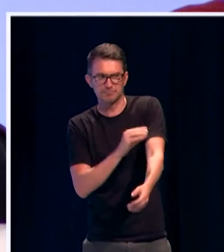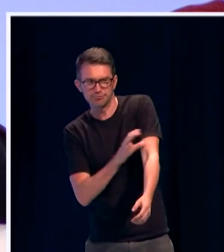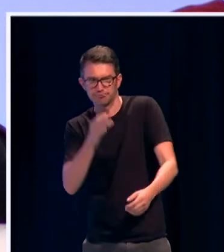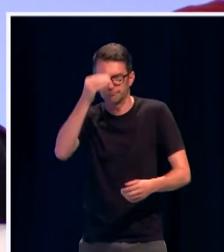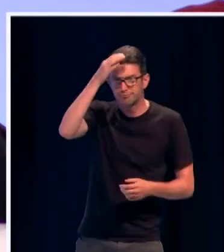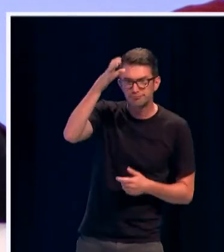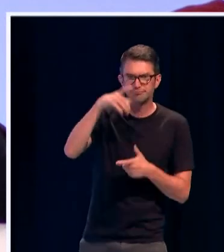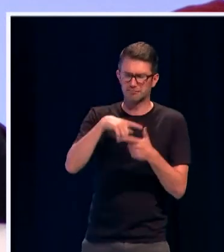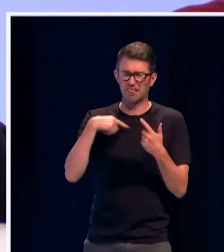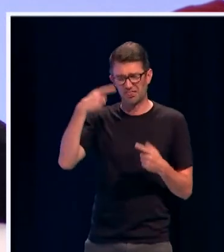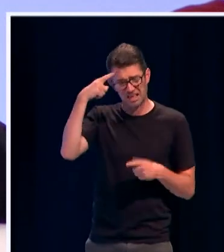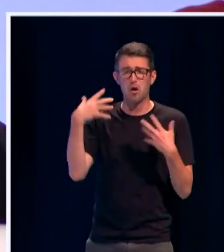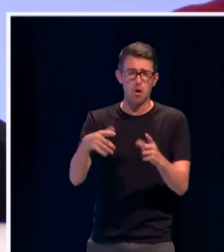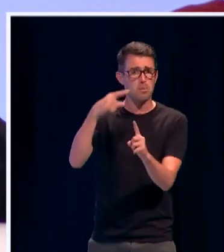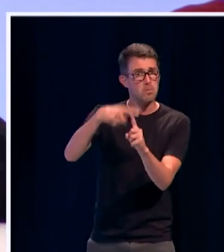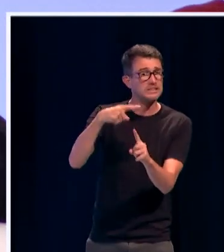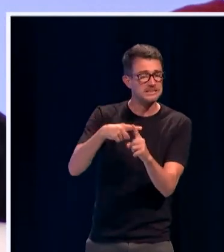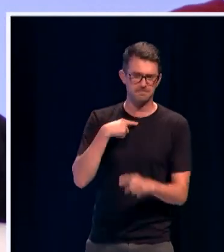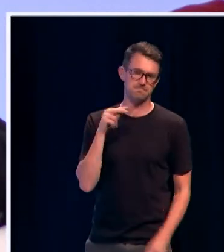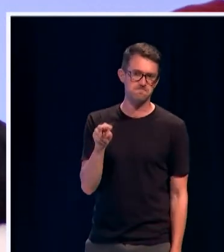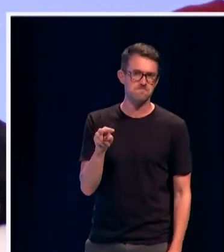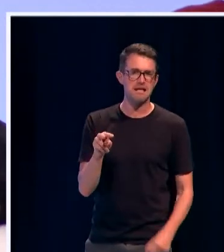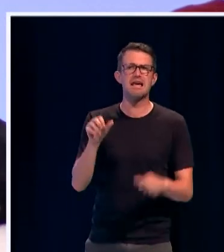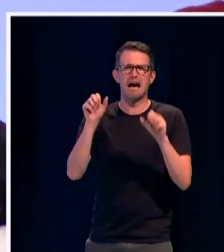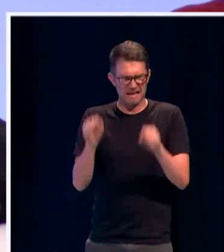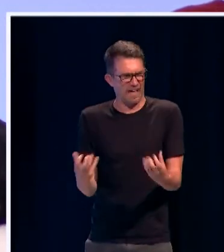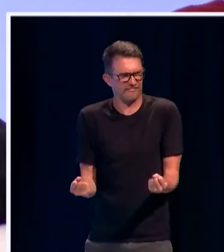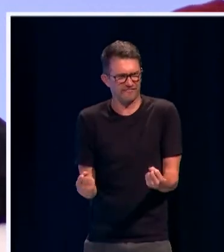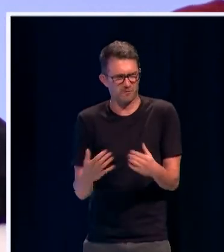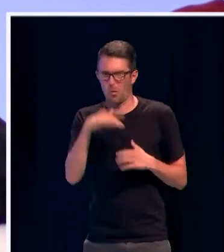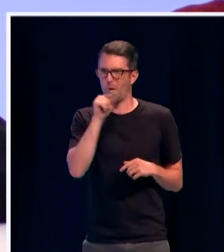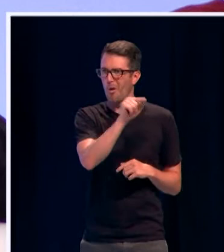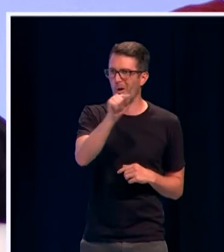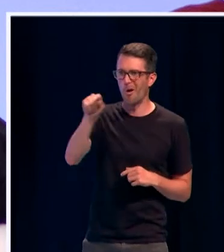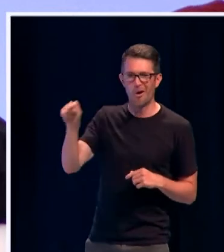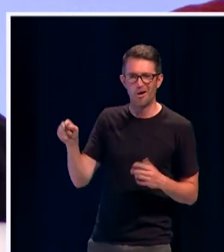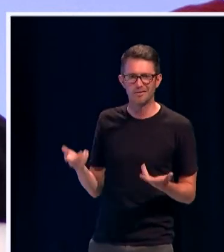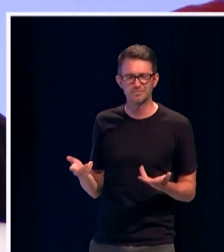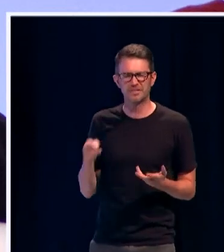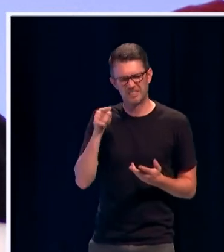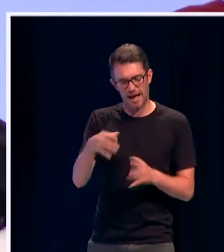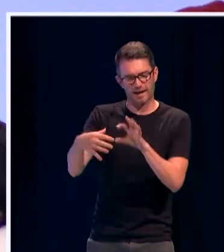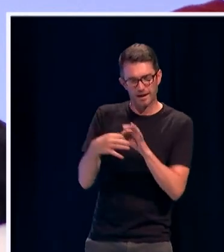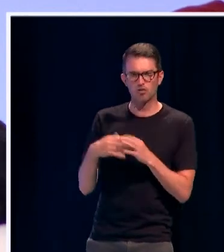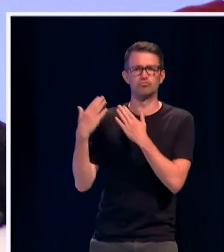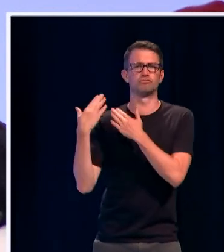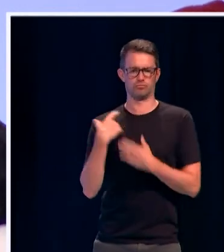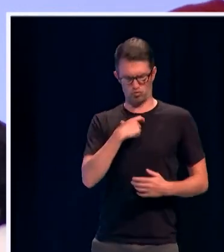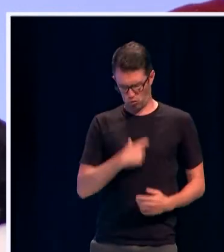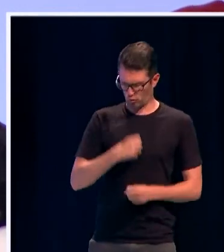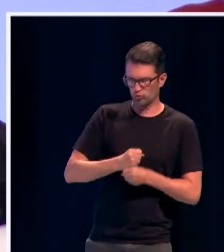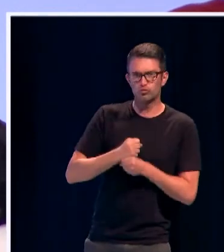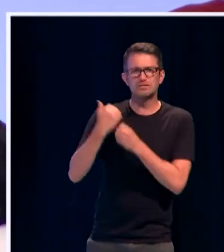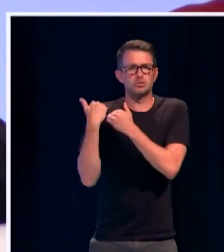on the sense of responsibility that the movement